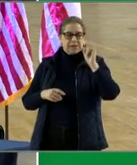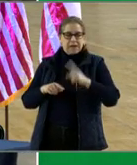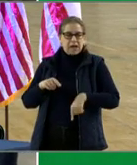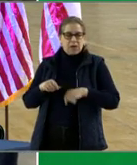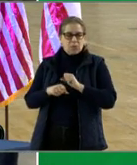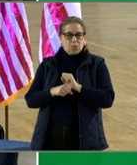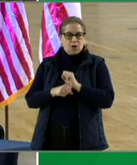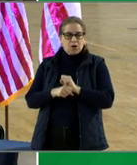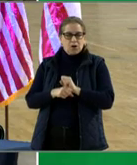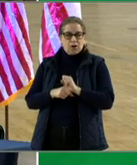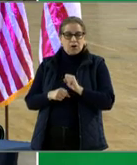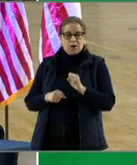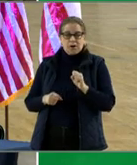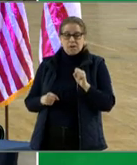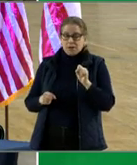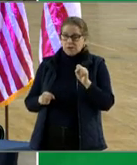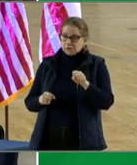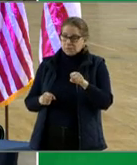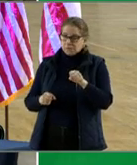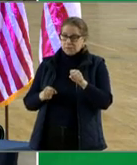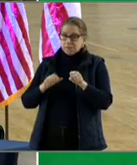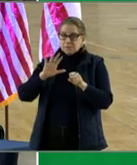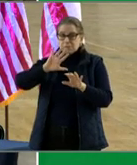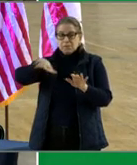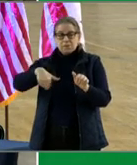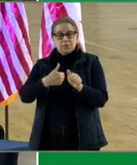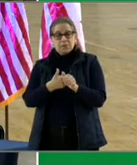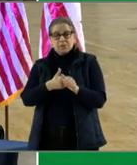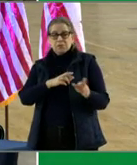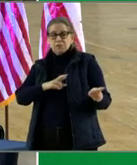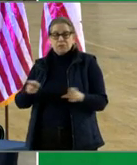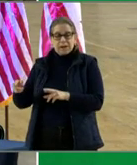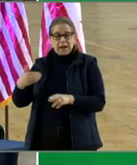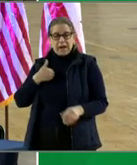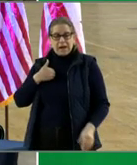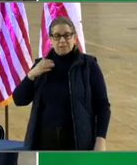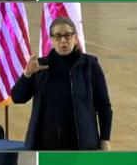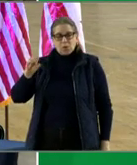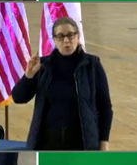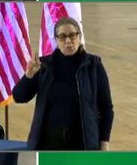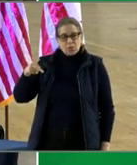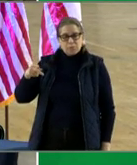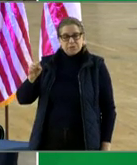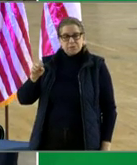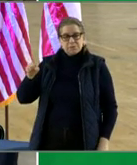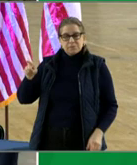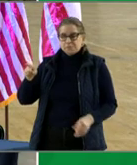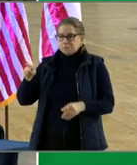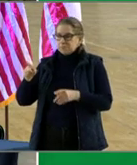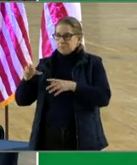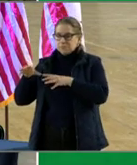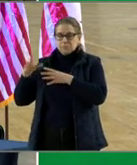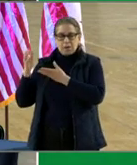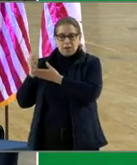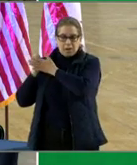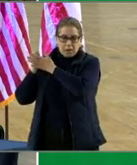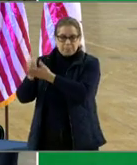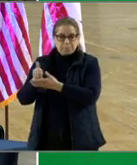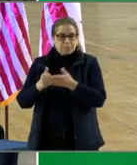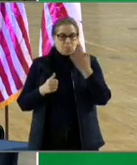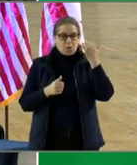are staff impacts factored into this modeling, and how? Sure, and thank you, Councilmember, for the